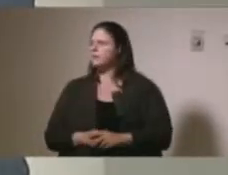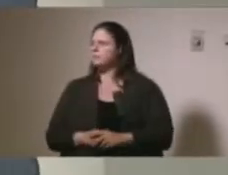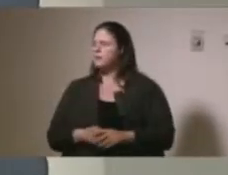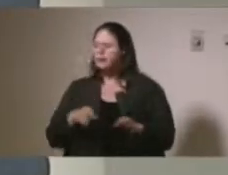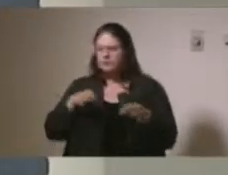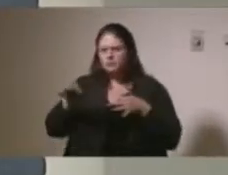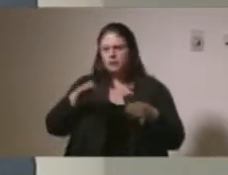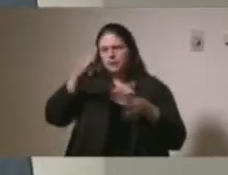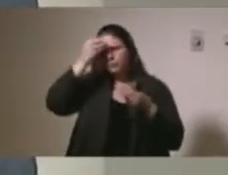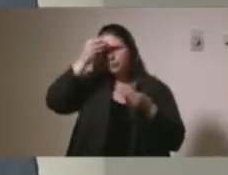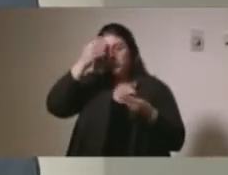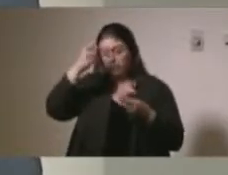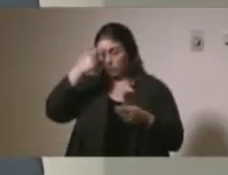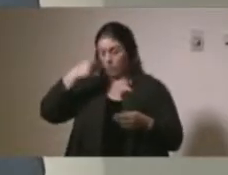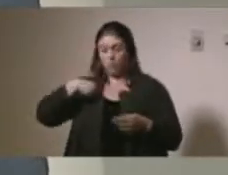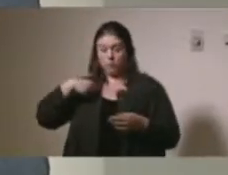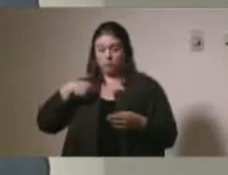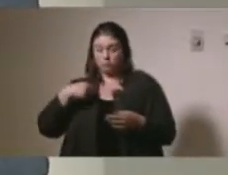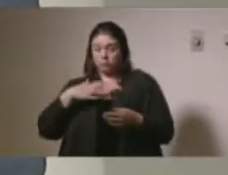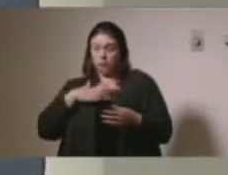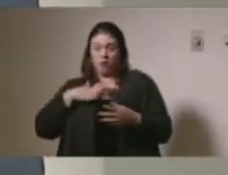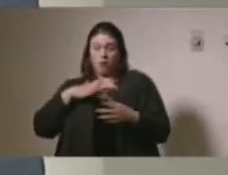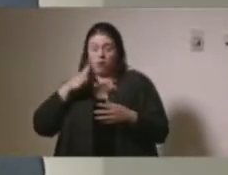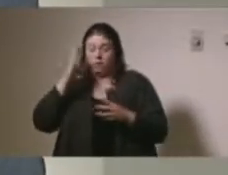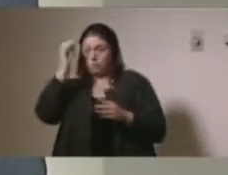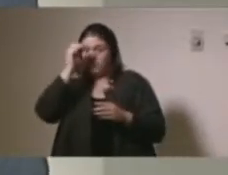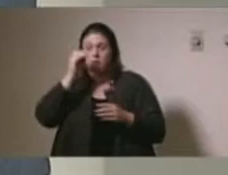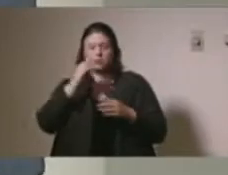municipalities are really important.